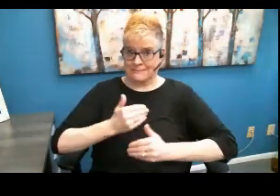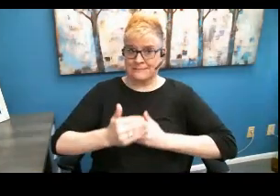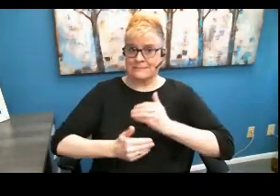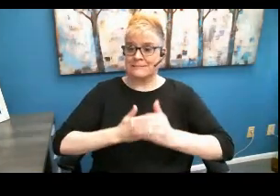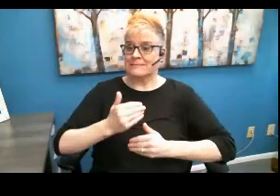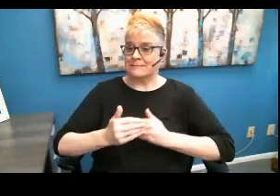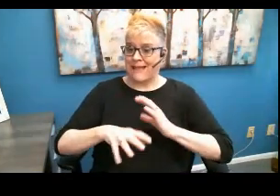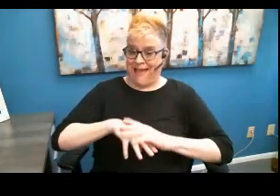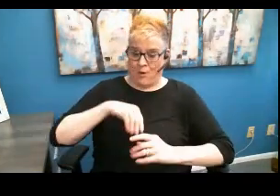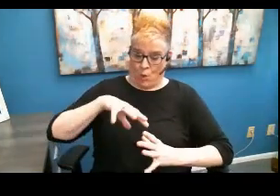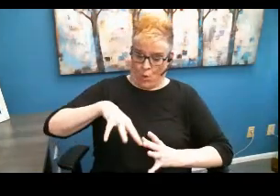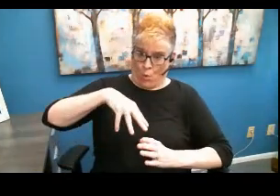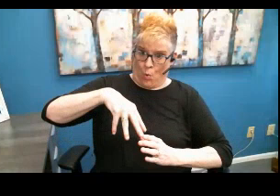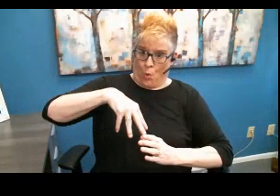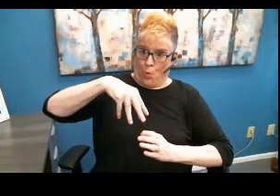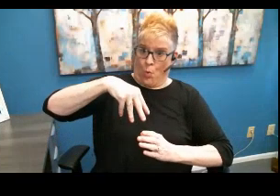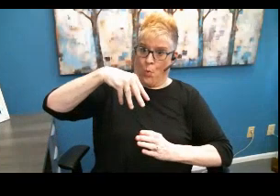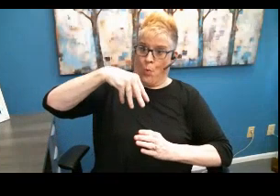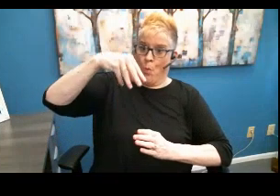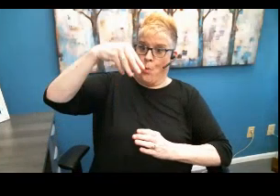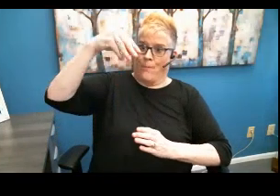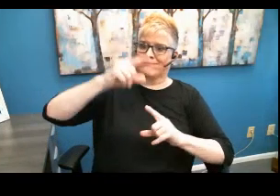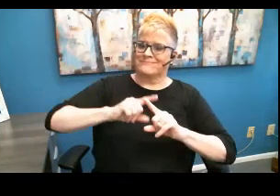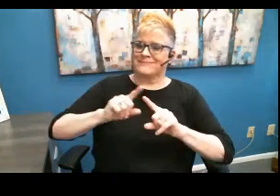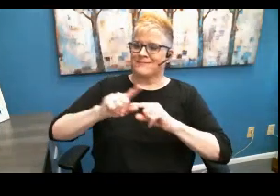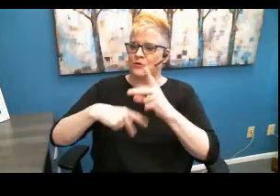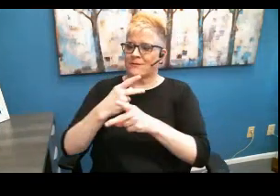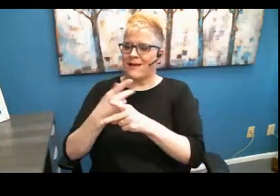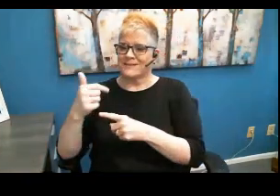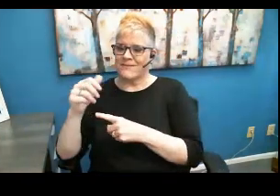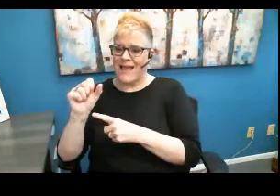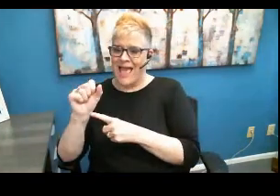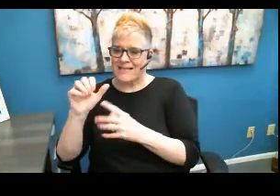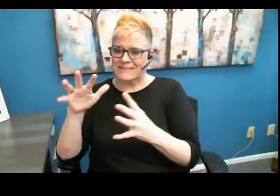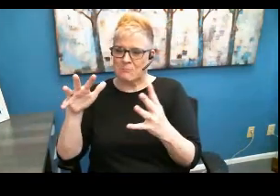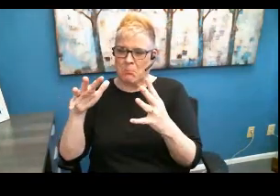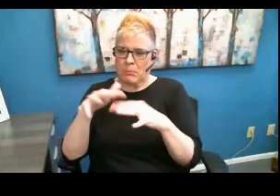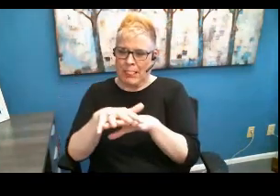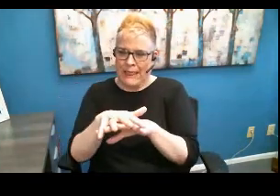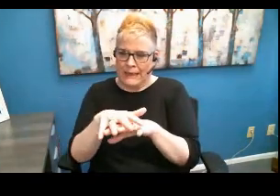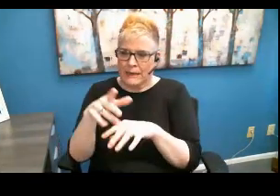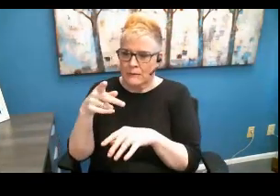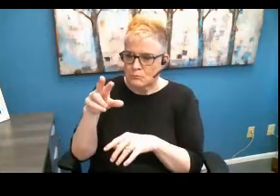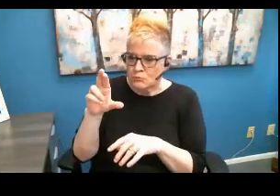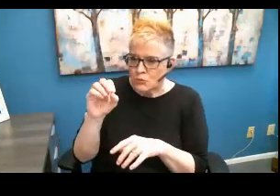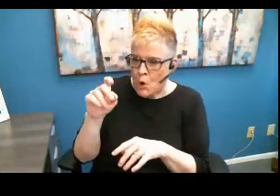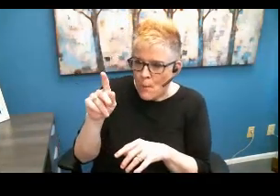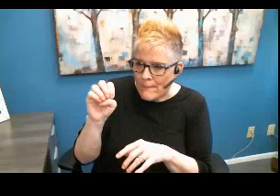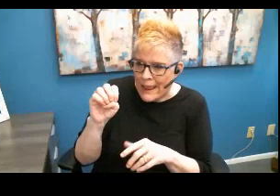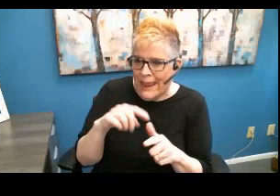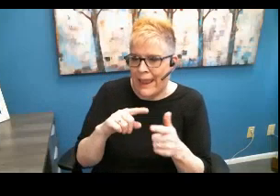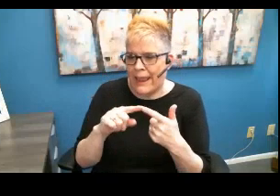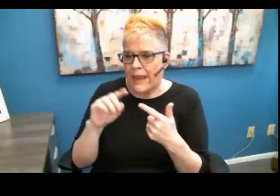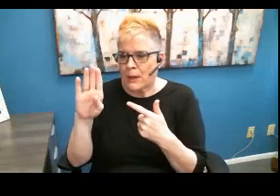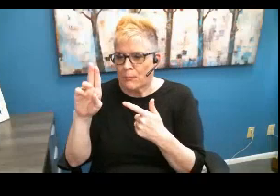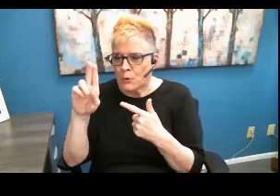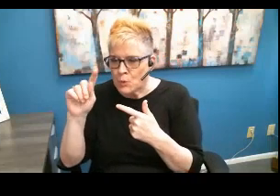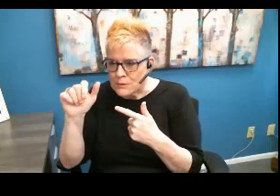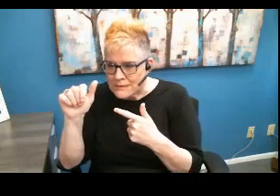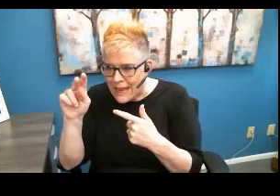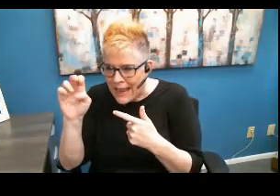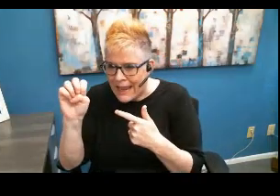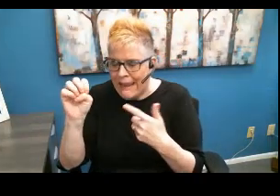out of the ground, and they're pulling the different types of gases that are blended with it, like propane or butane, other